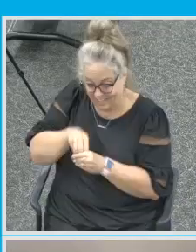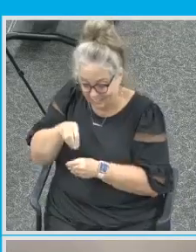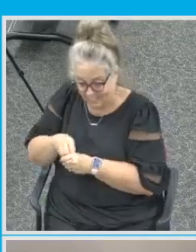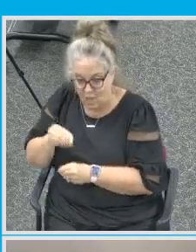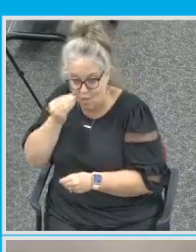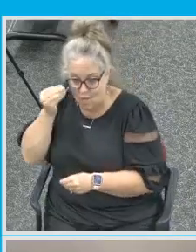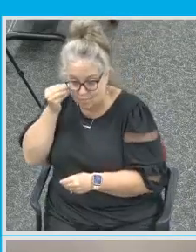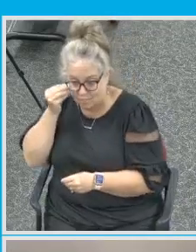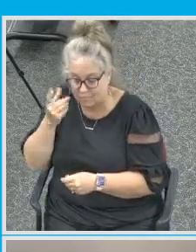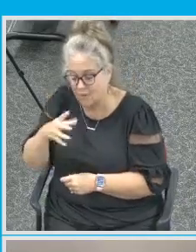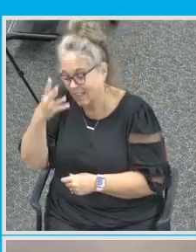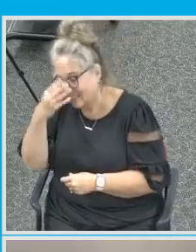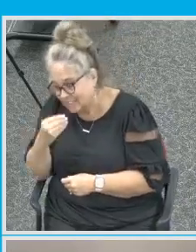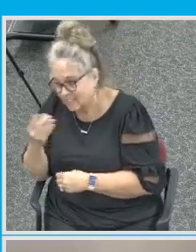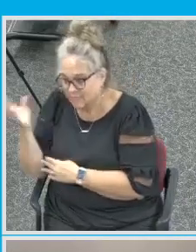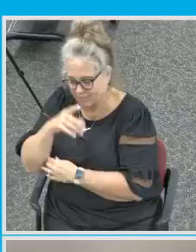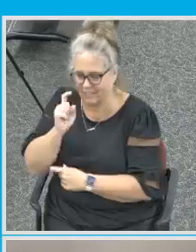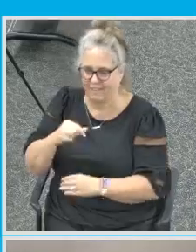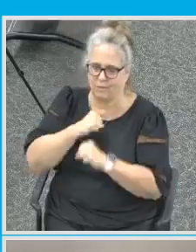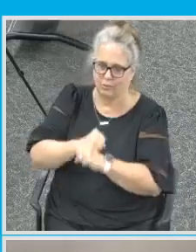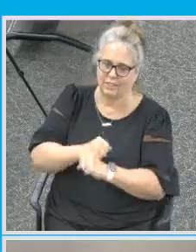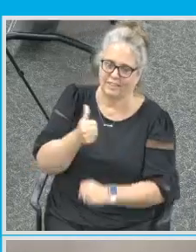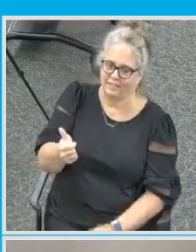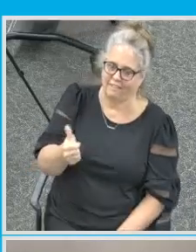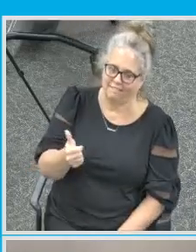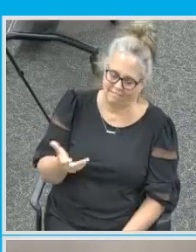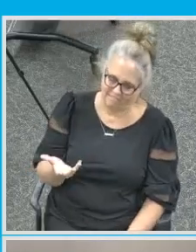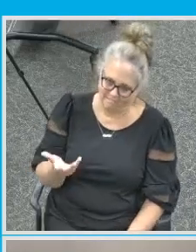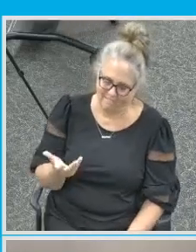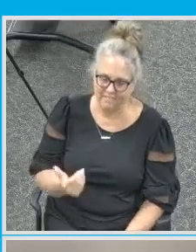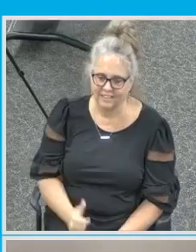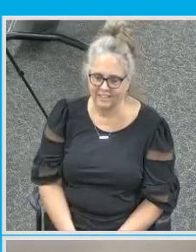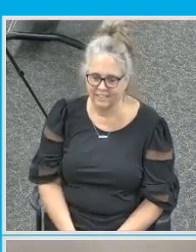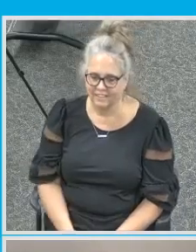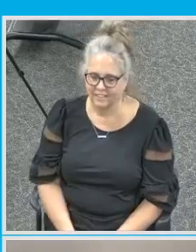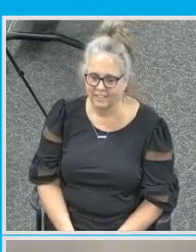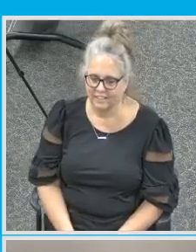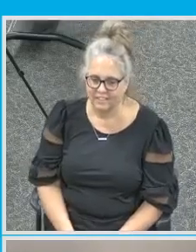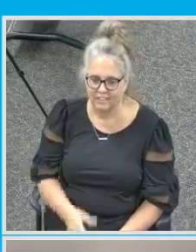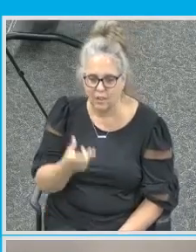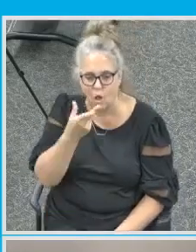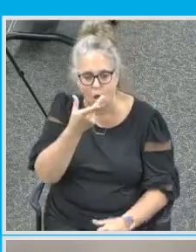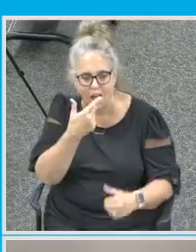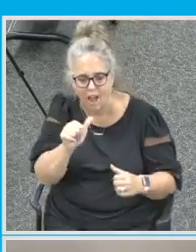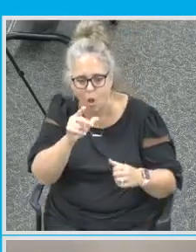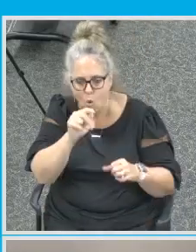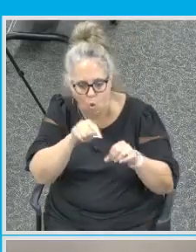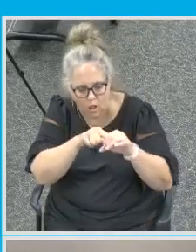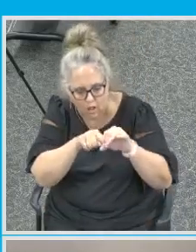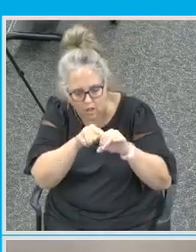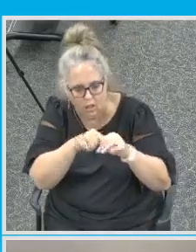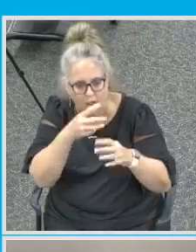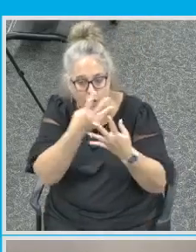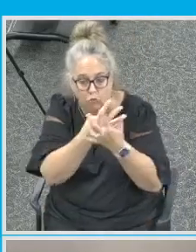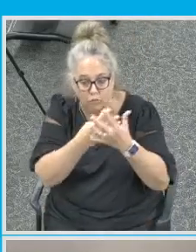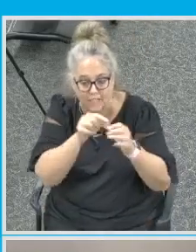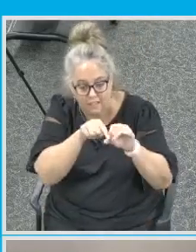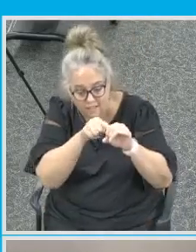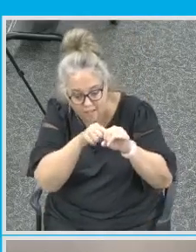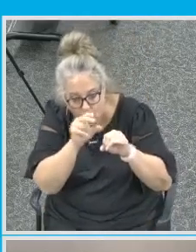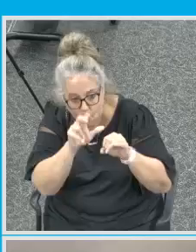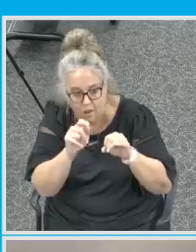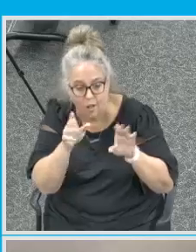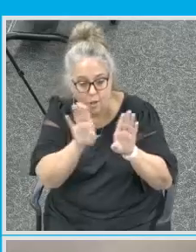please cover up those holes that you may have. And then I've also got some little donuts here I'm going to pass around to board members.